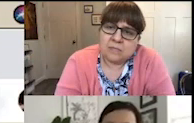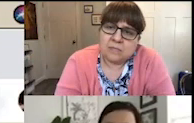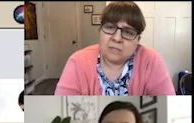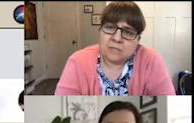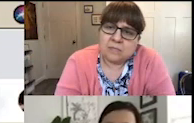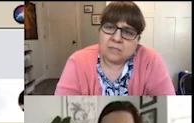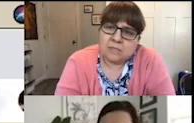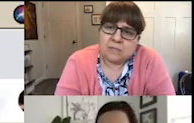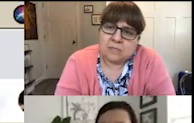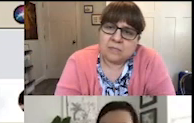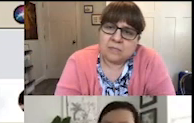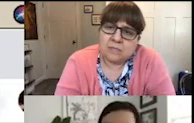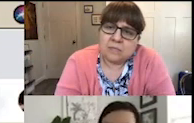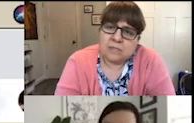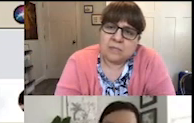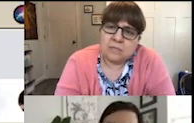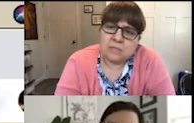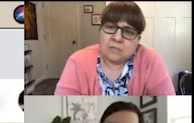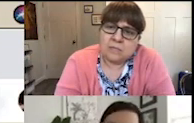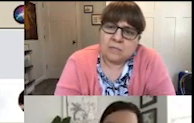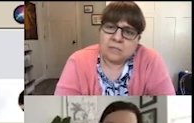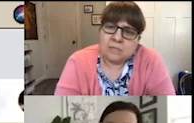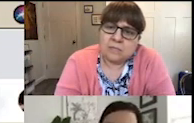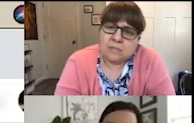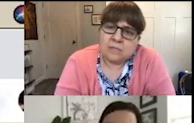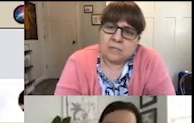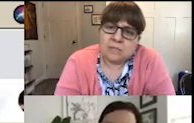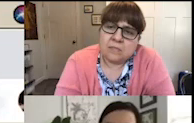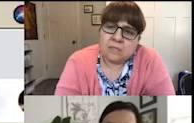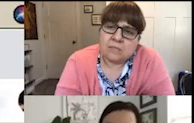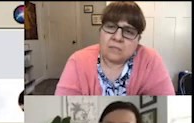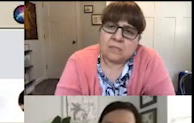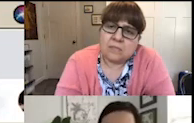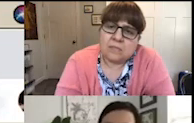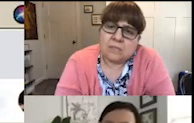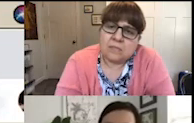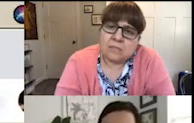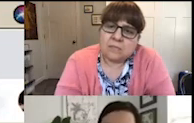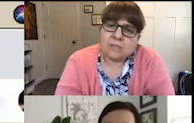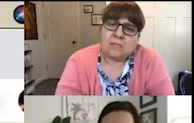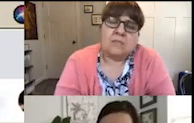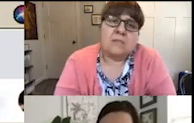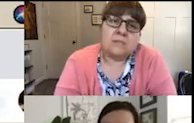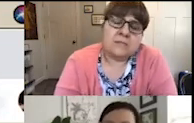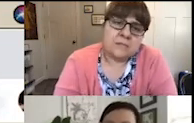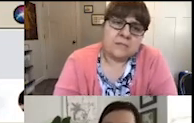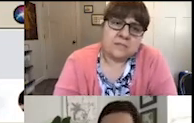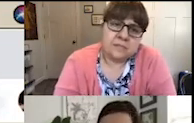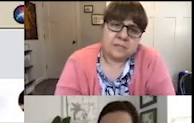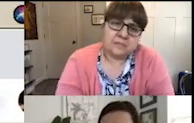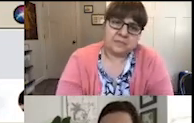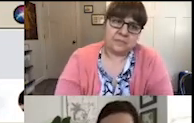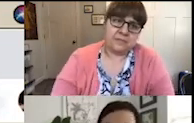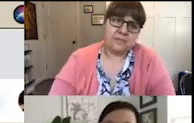One conversation that's coming out is, how are schools training students to design for the 576 sovereign nations? This kind of relates to my